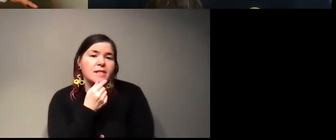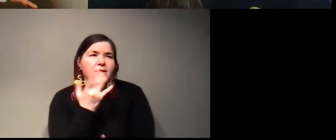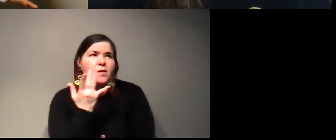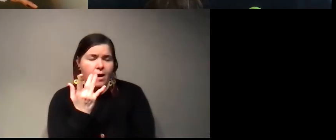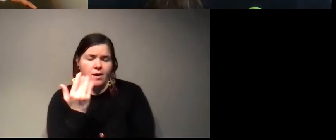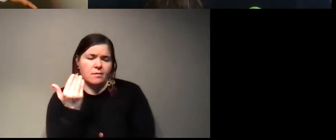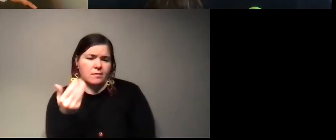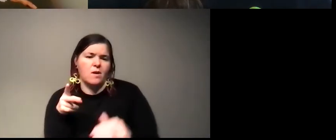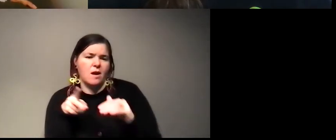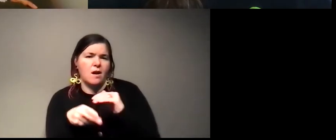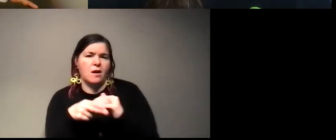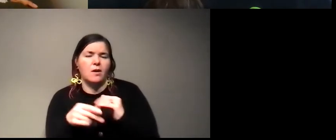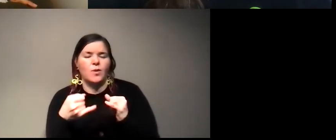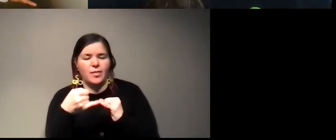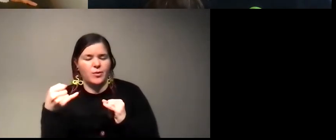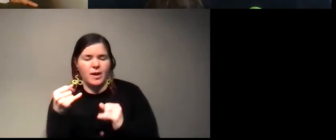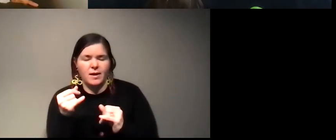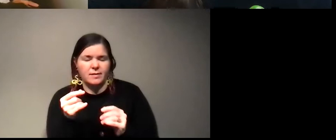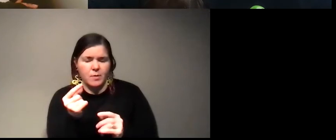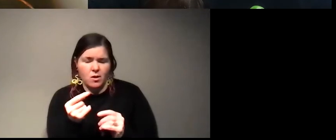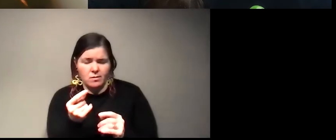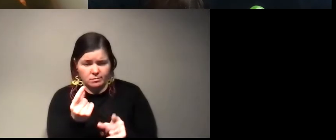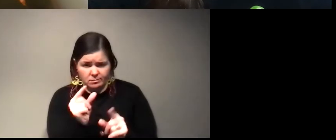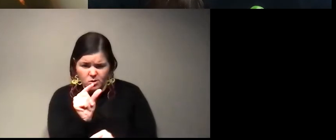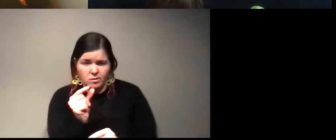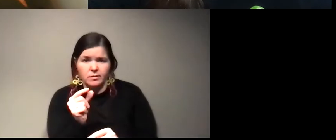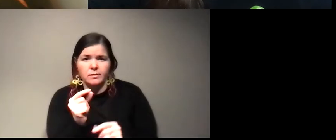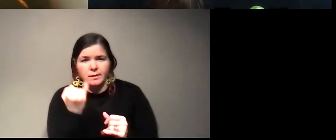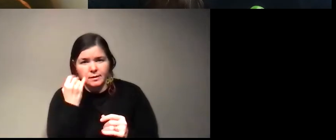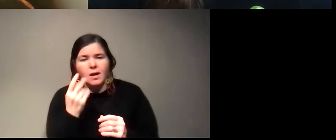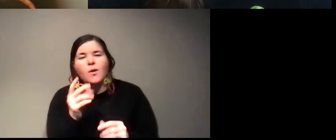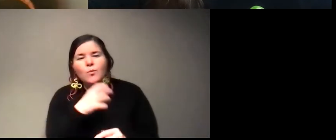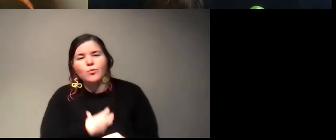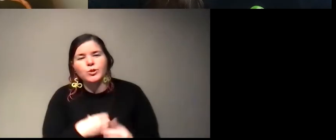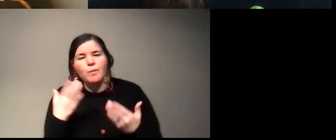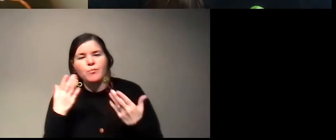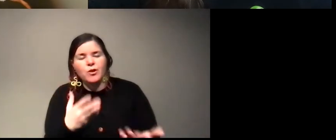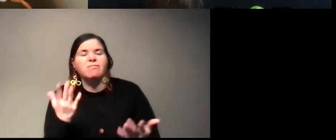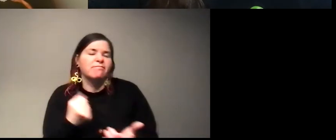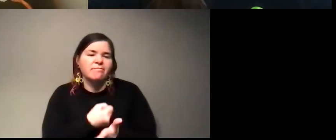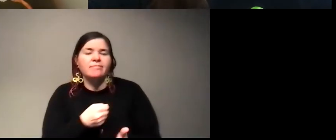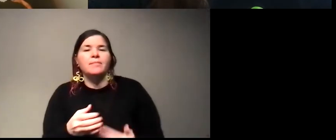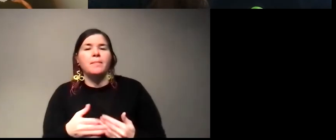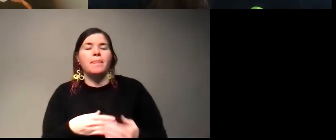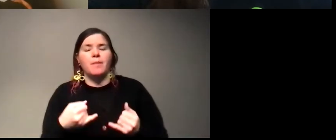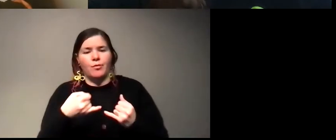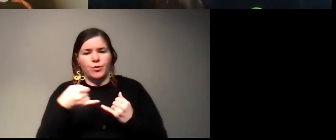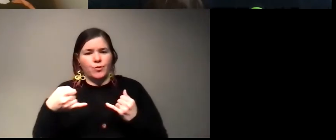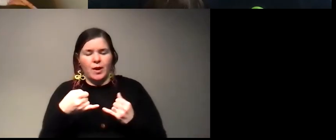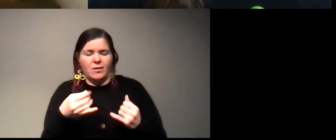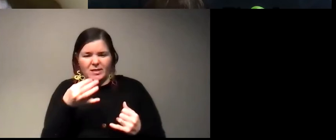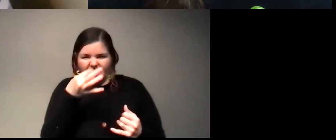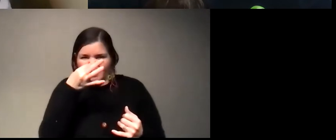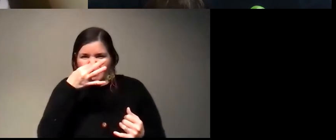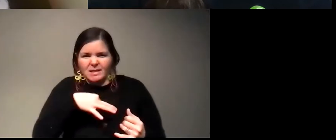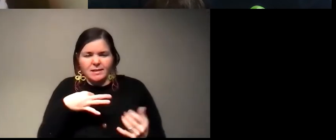did that? So the thread is really little, right? Like if you see a piece of a spool thread, I wish I brought mine over here, but thread's really little. And you didn't want to put